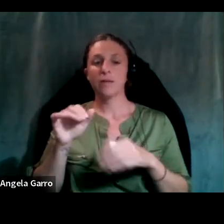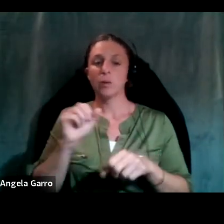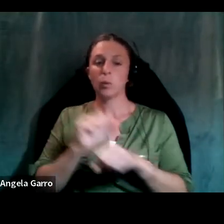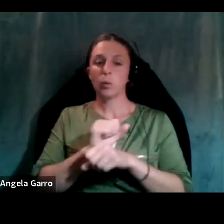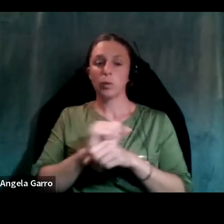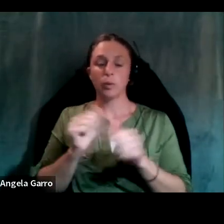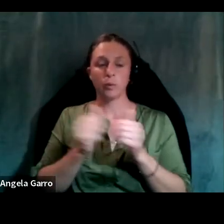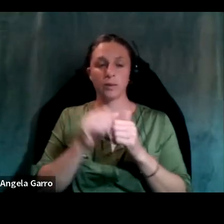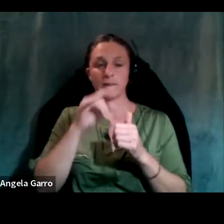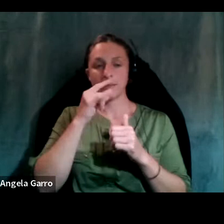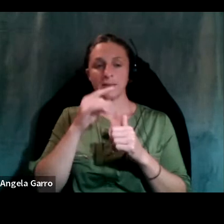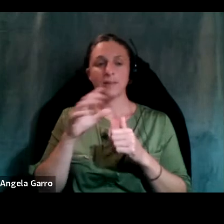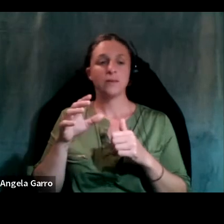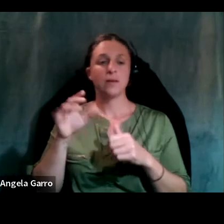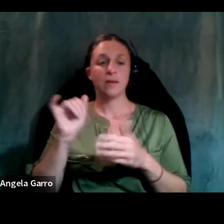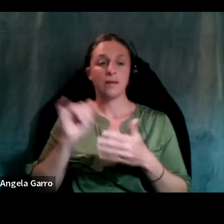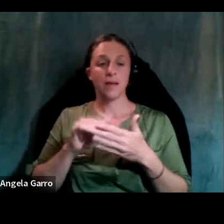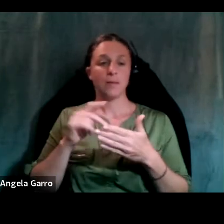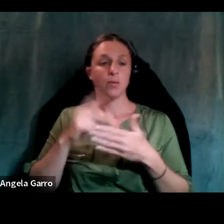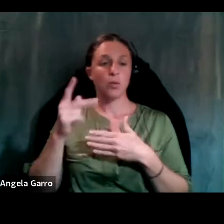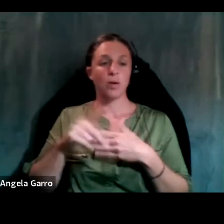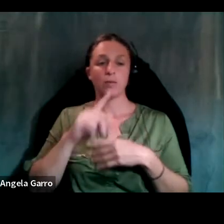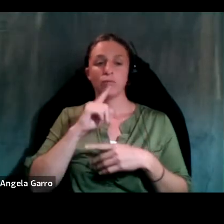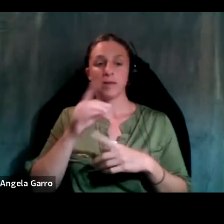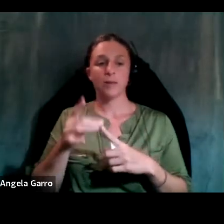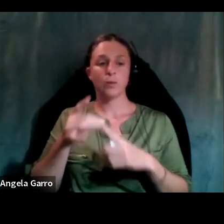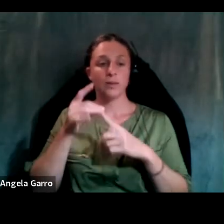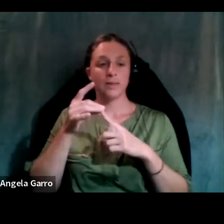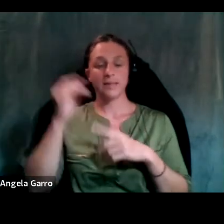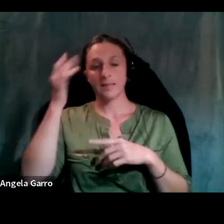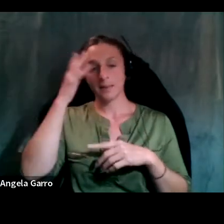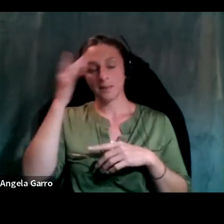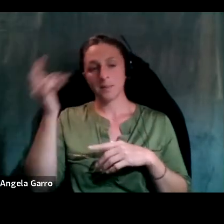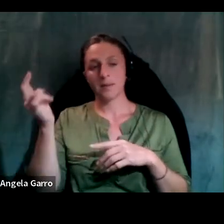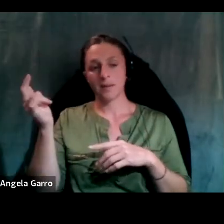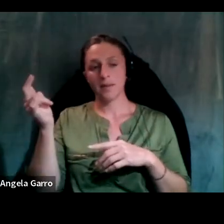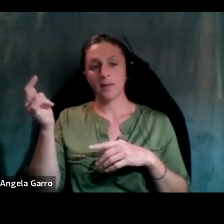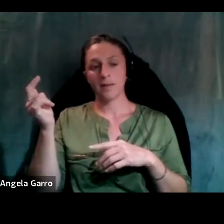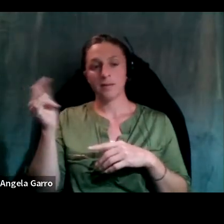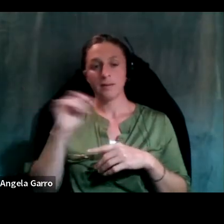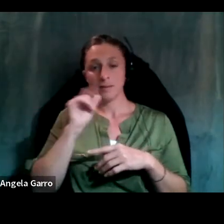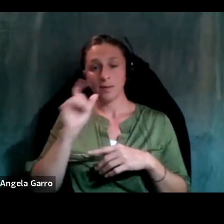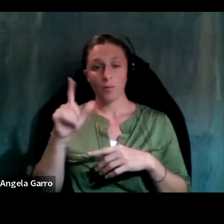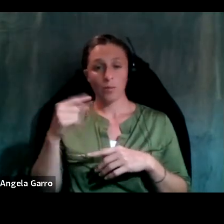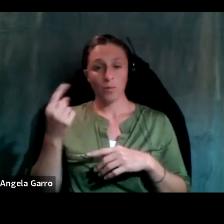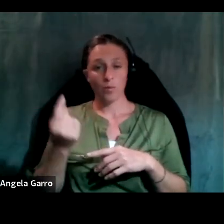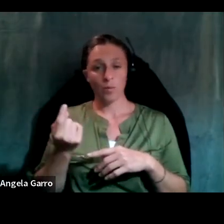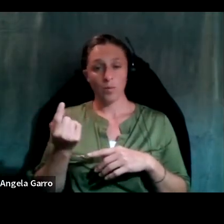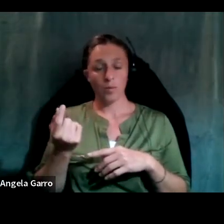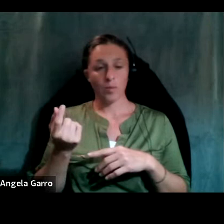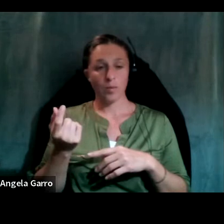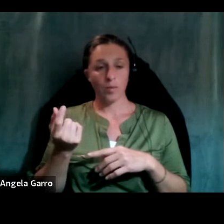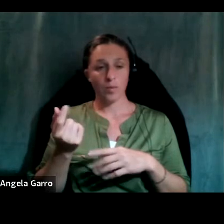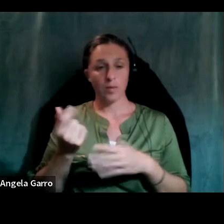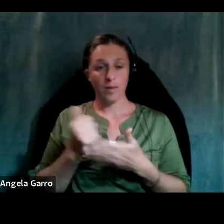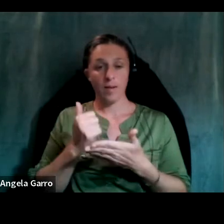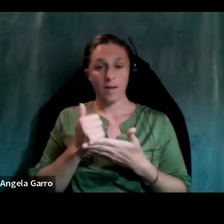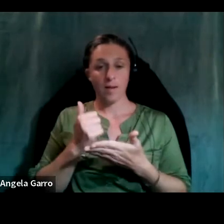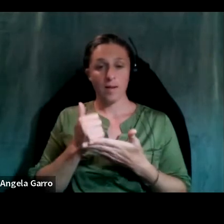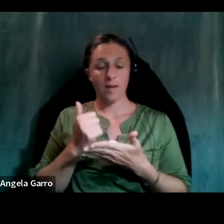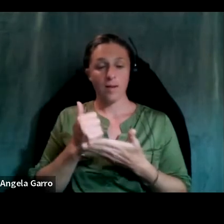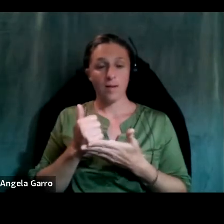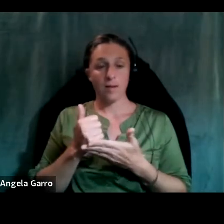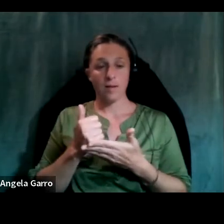kids. So that program was really unique because it not only helped